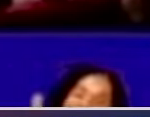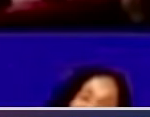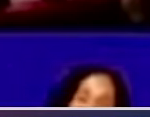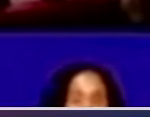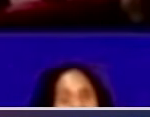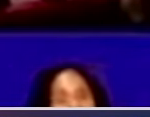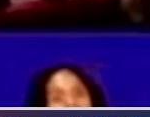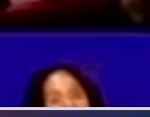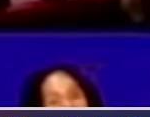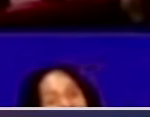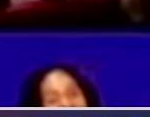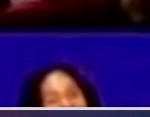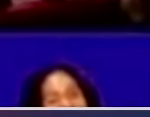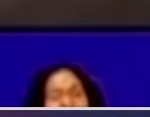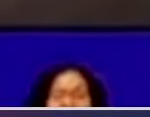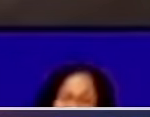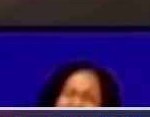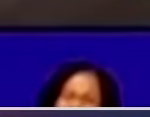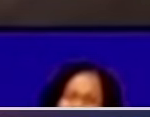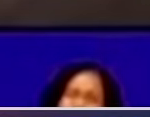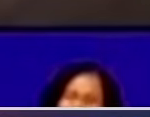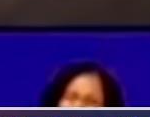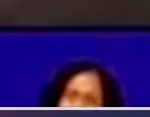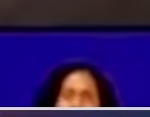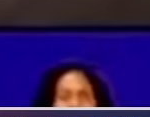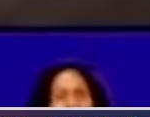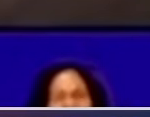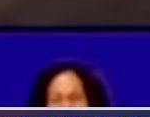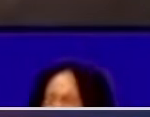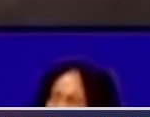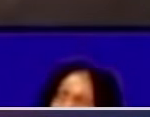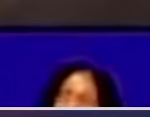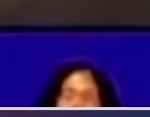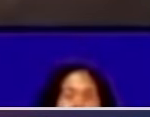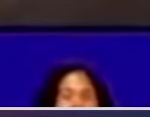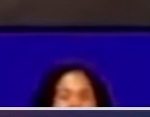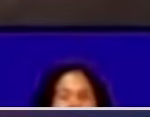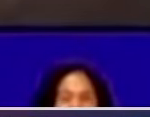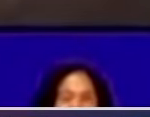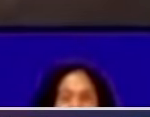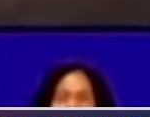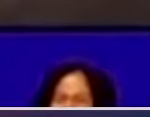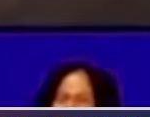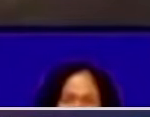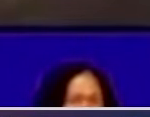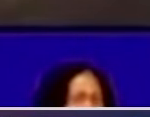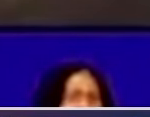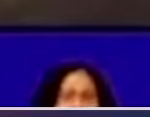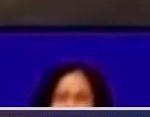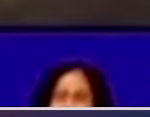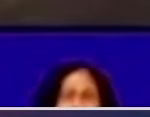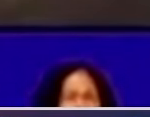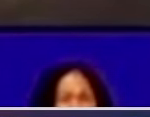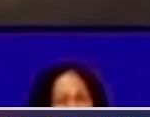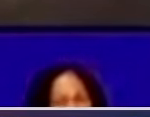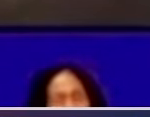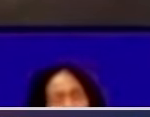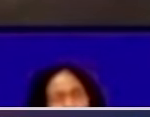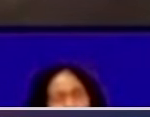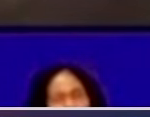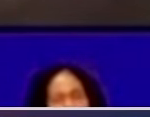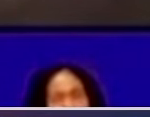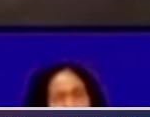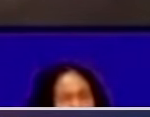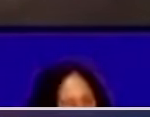country's been in an absolute crisis for a very long time. And it's incomprehensible that you arrive at a SONA to tell us that you're now